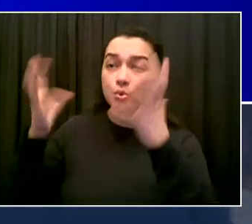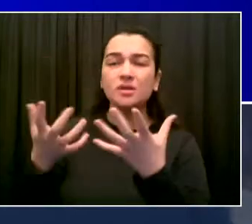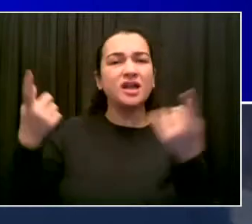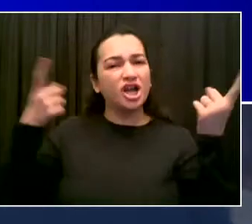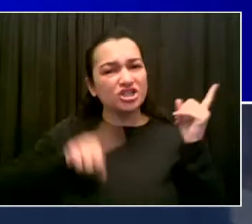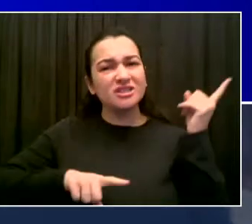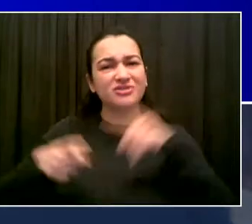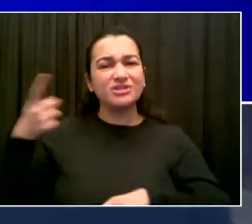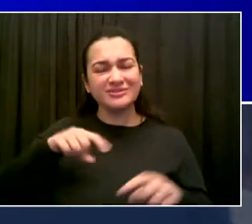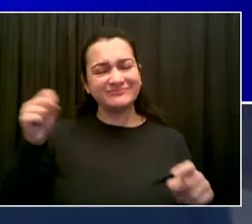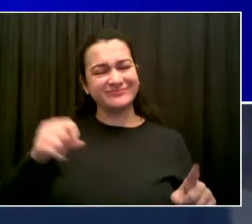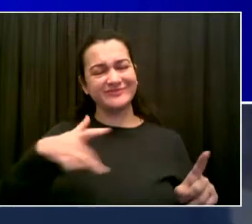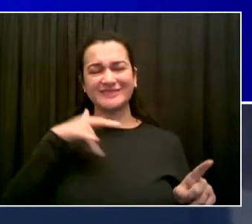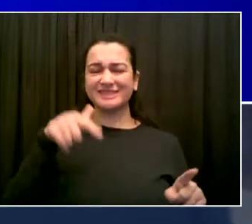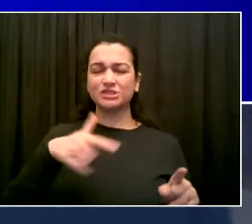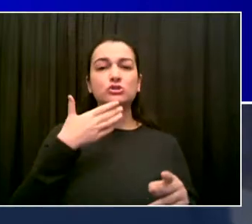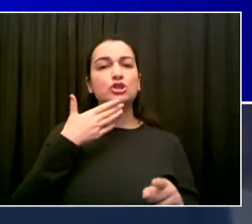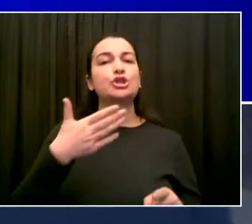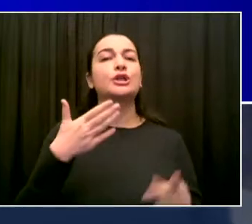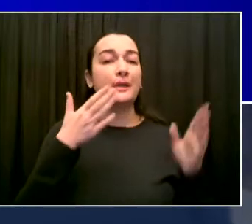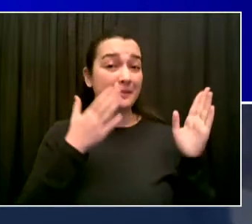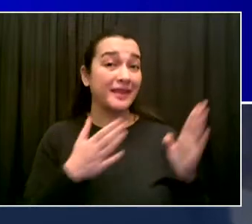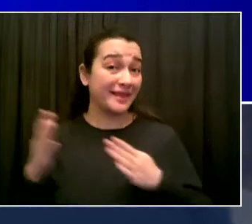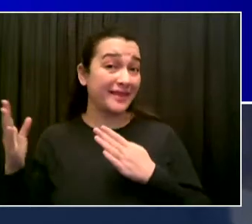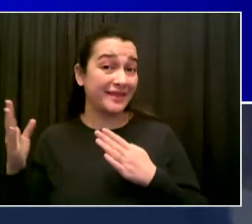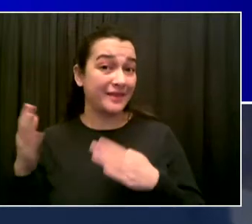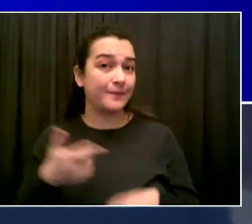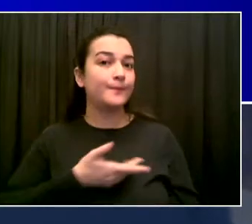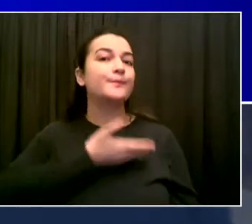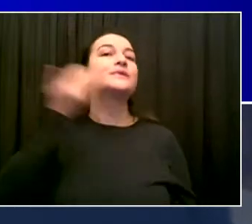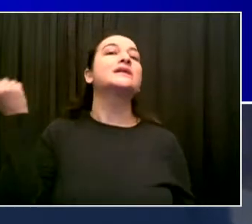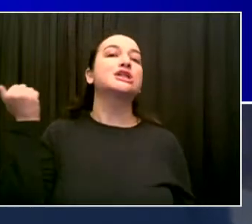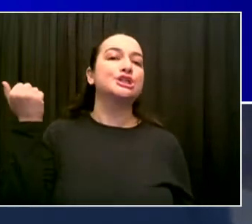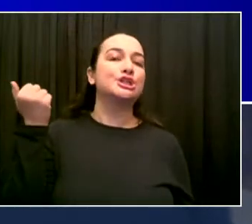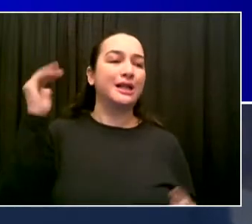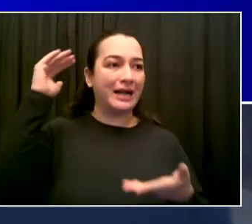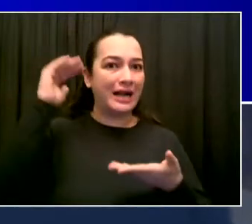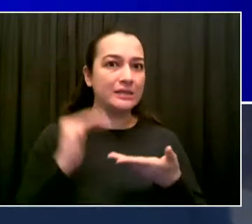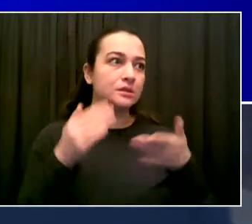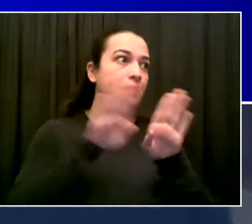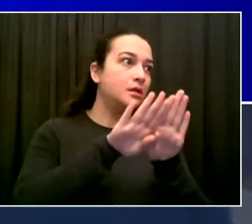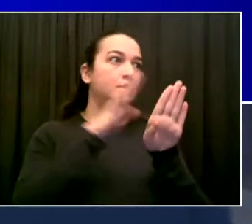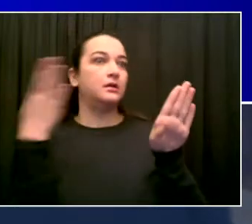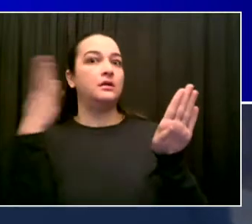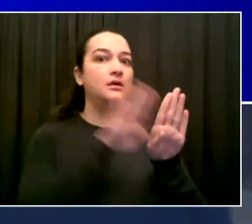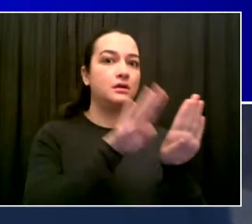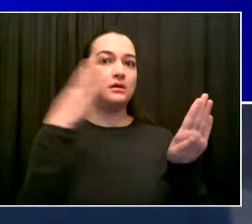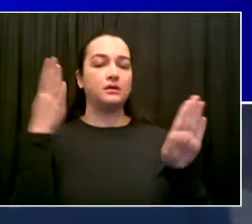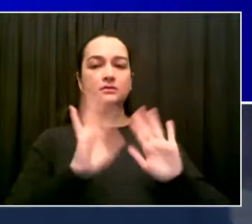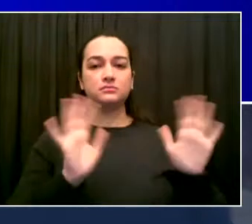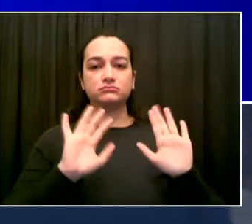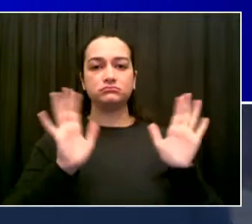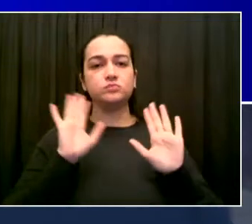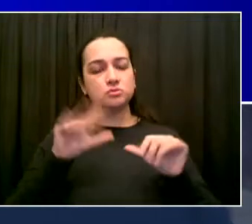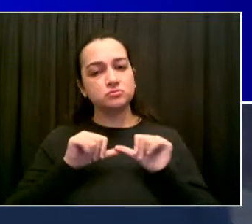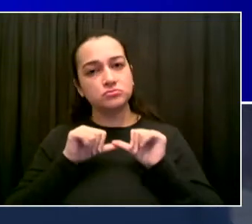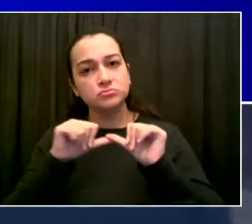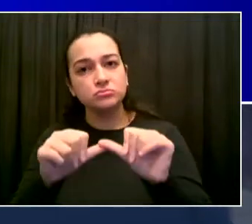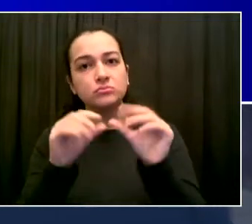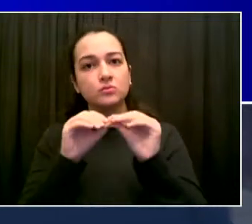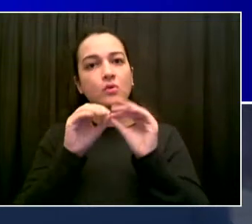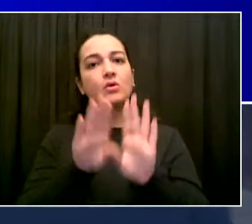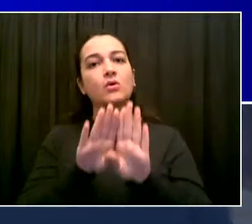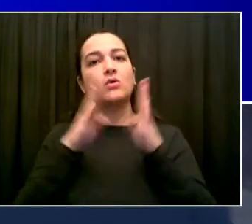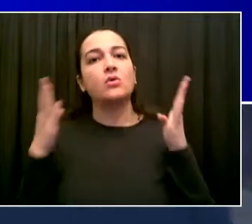together with the unions to figure out the right approach going forward. And there's a lot more we'll be doing with the unions and with all the stakeholders in the school community to